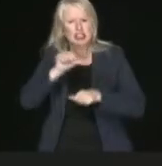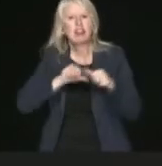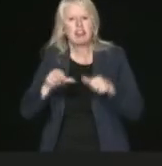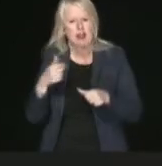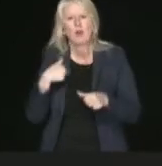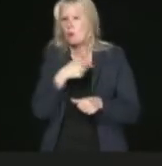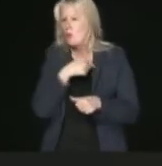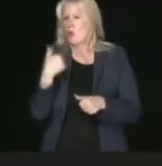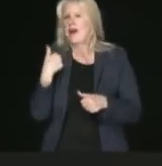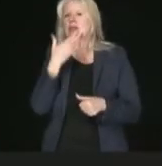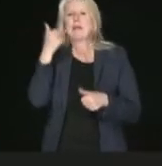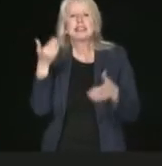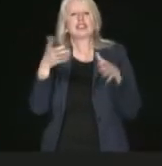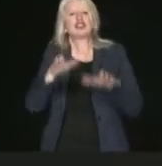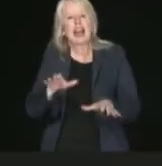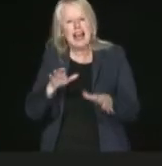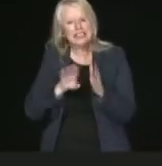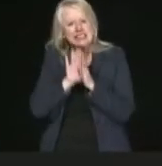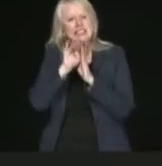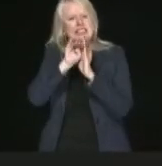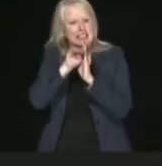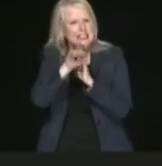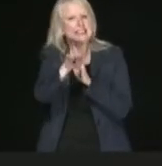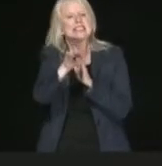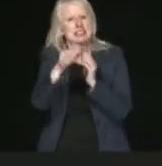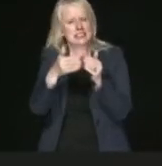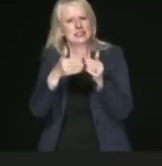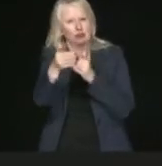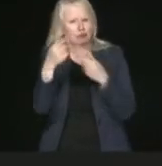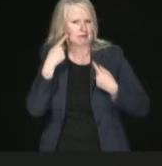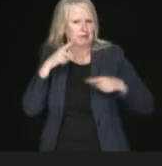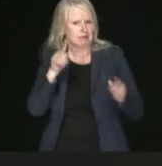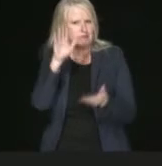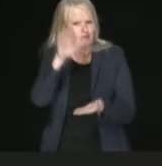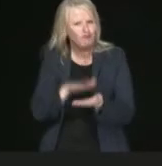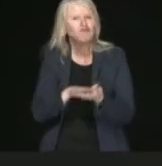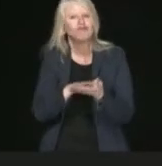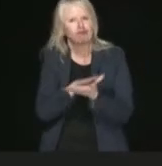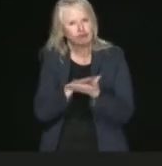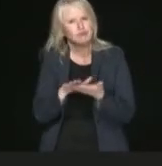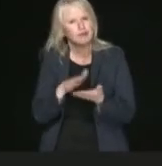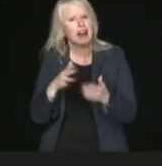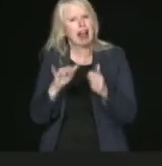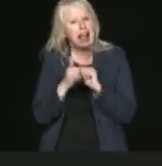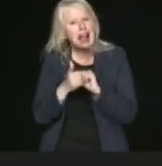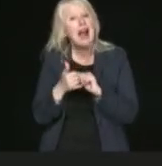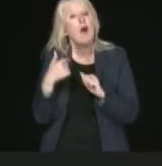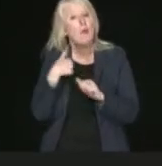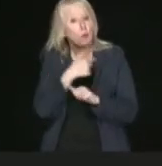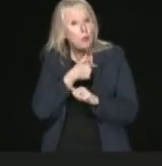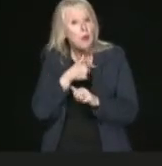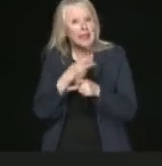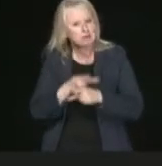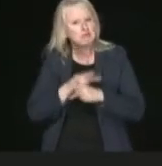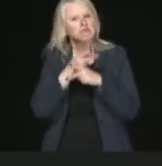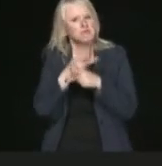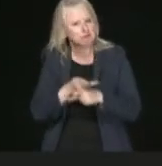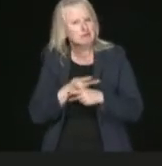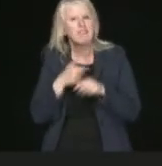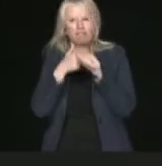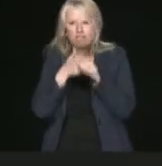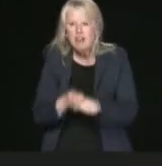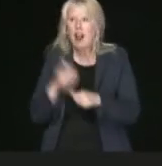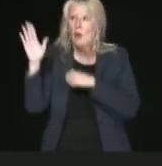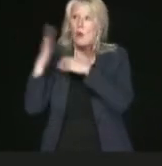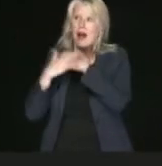best chance of getting through this in the coming weeks and months by remaining true to the advice